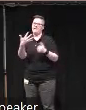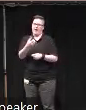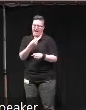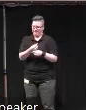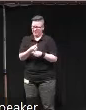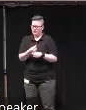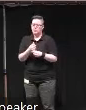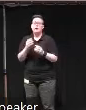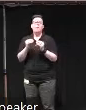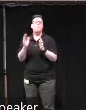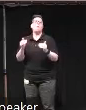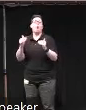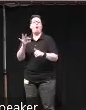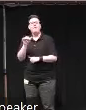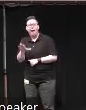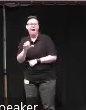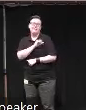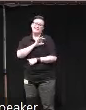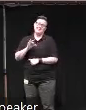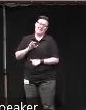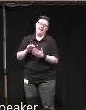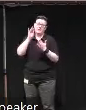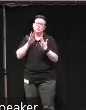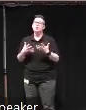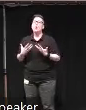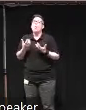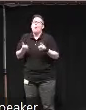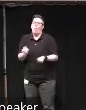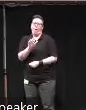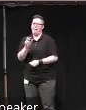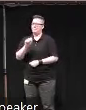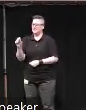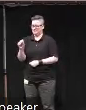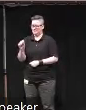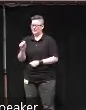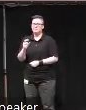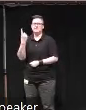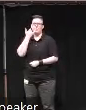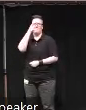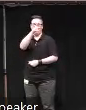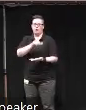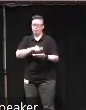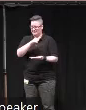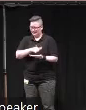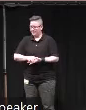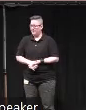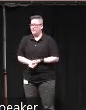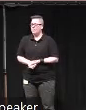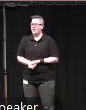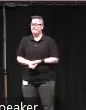enhancing faculty, staff, and learner wellness, and be able to assist their resilience.